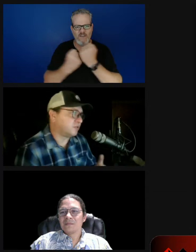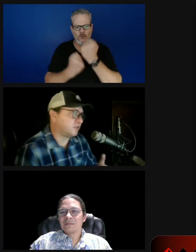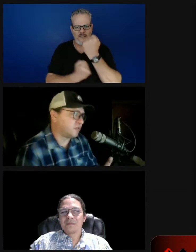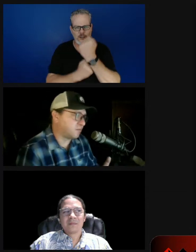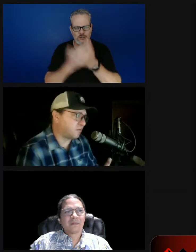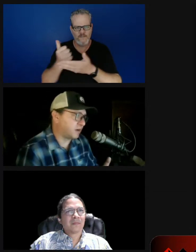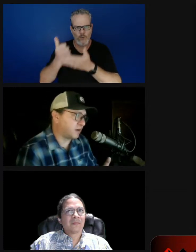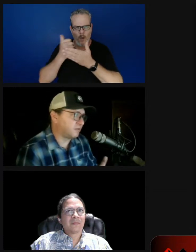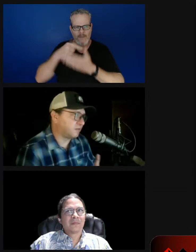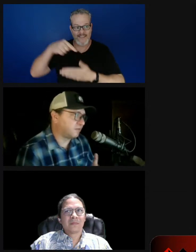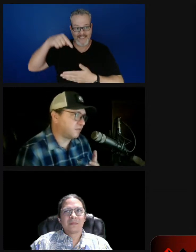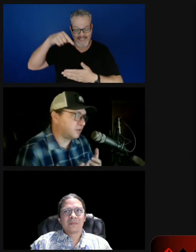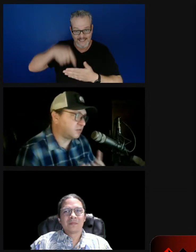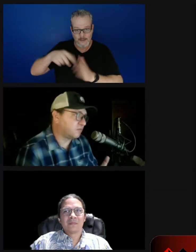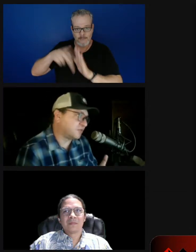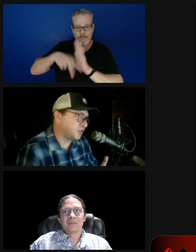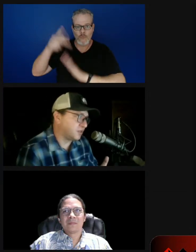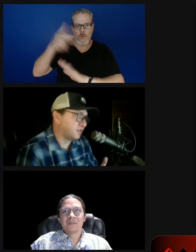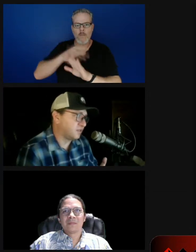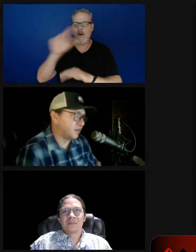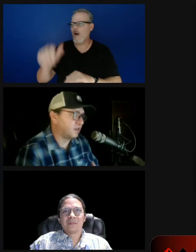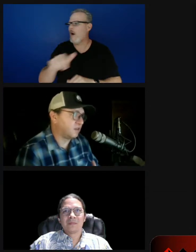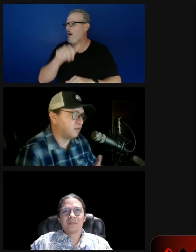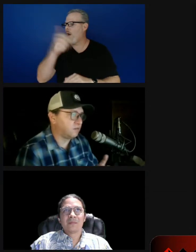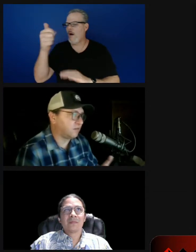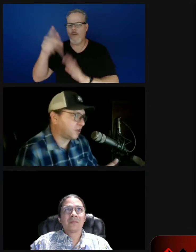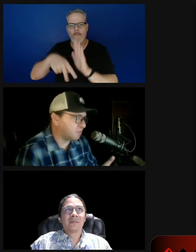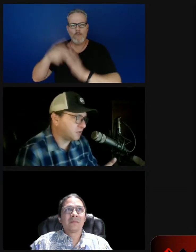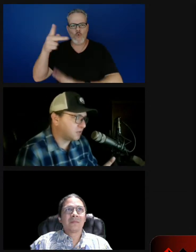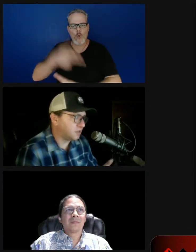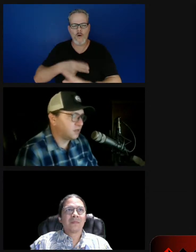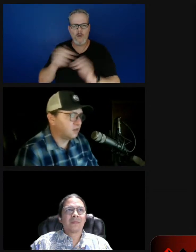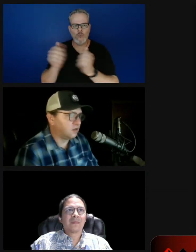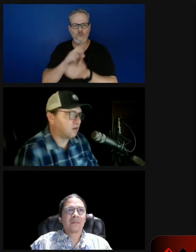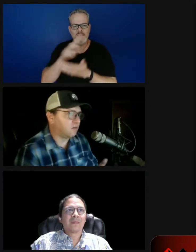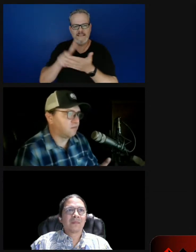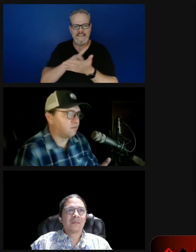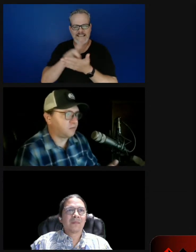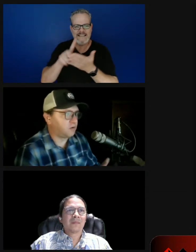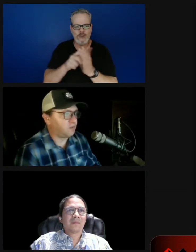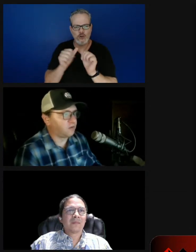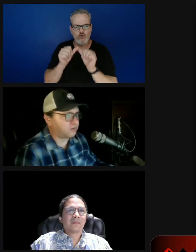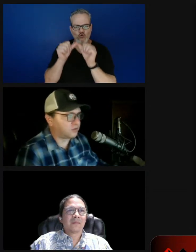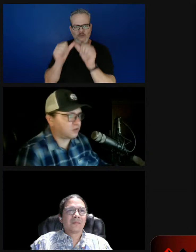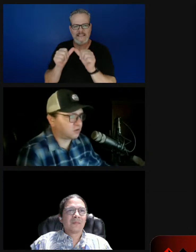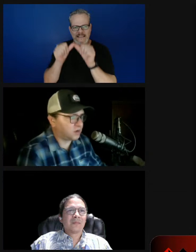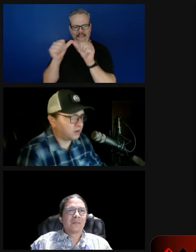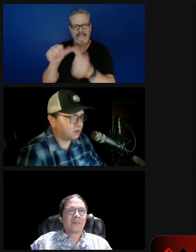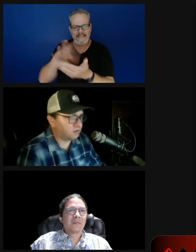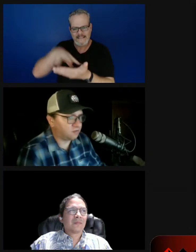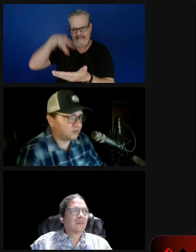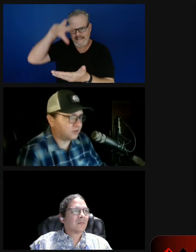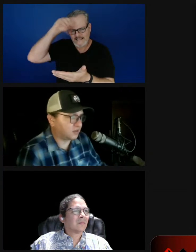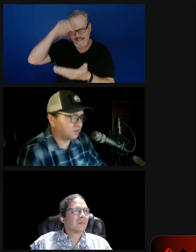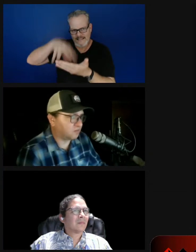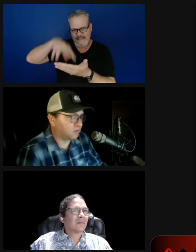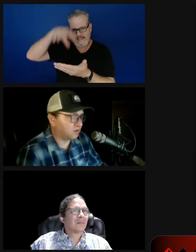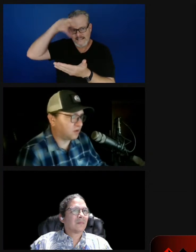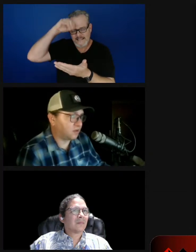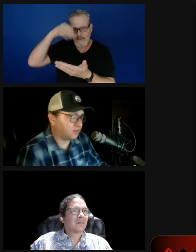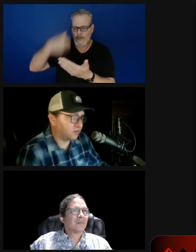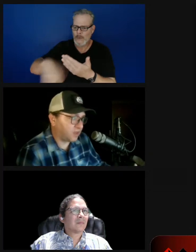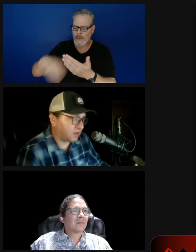as well as their other programs of digital resilience and youth development. Their support really goes a long way. We also like the